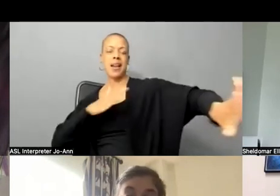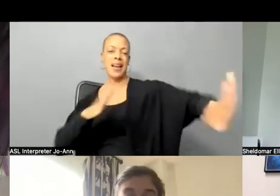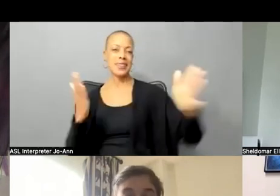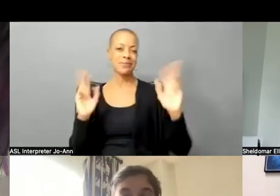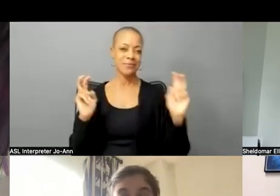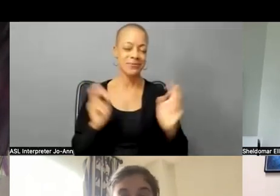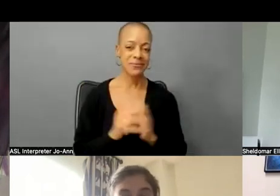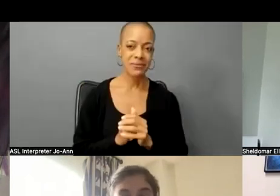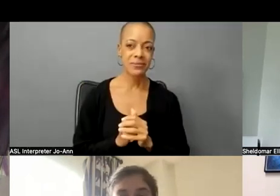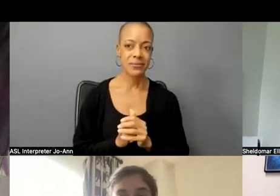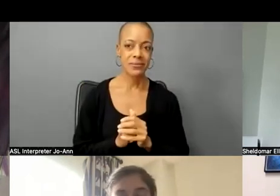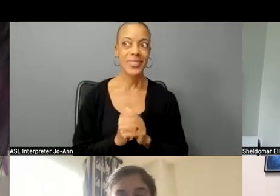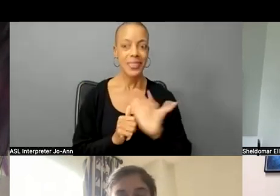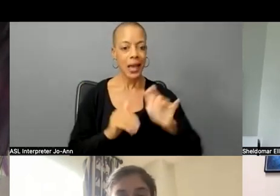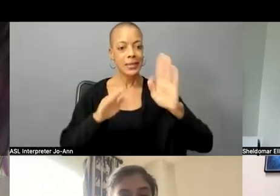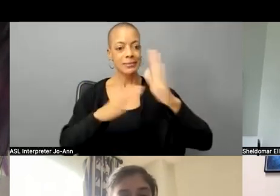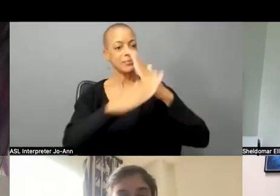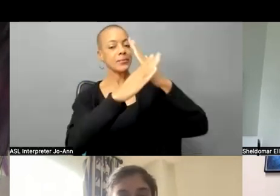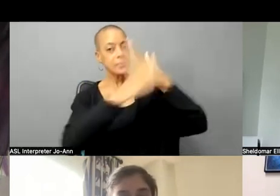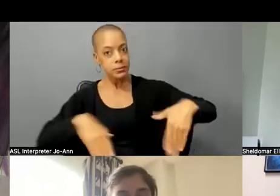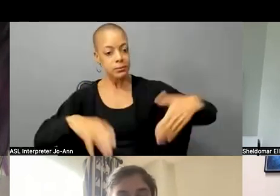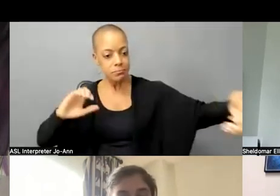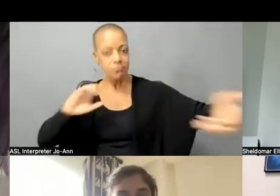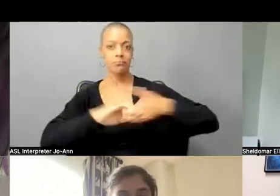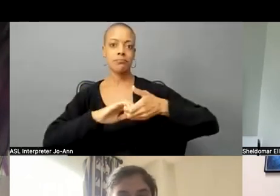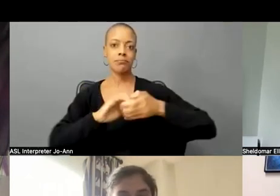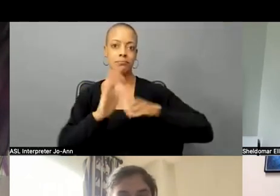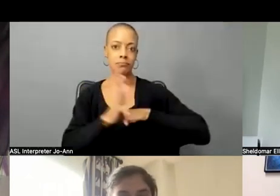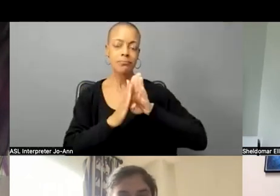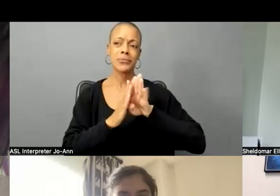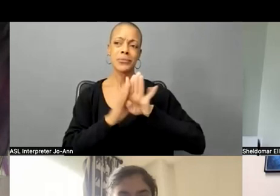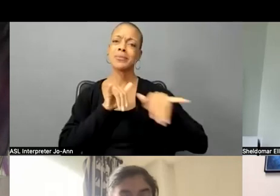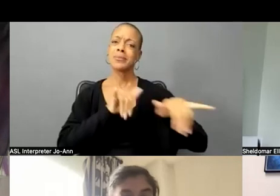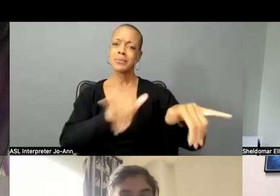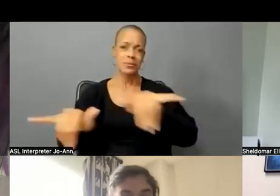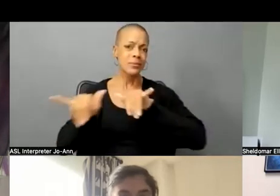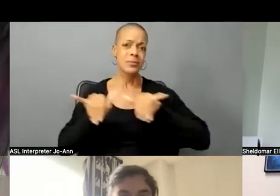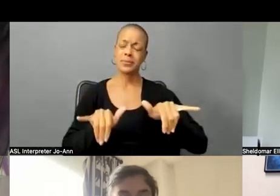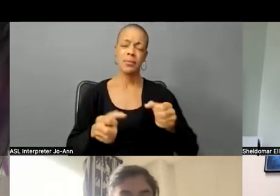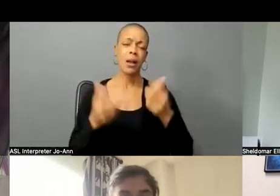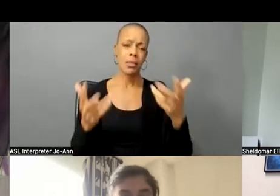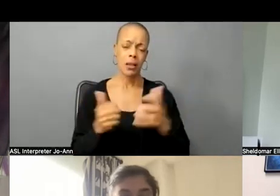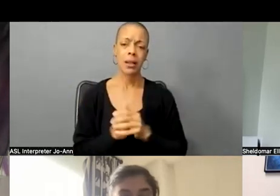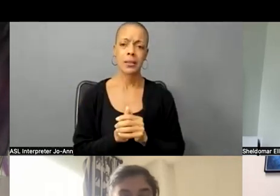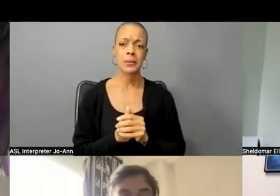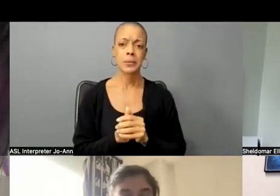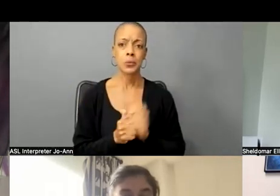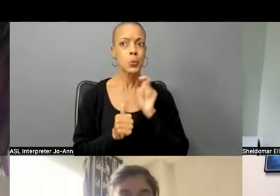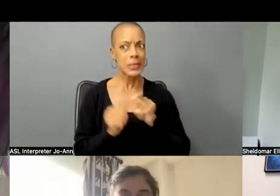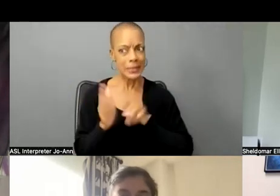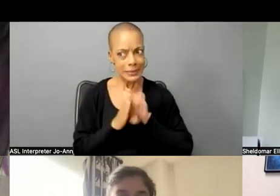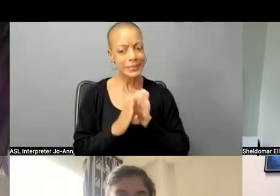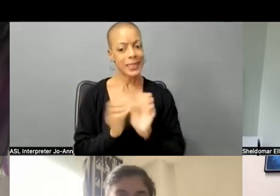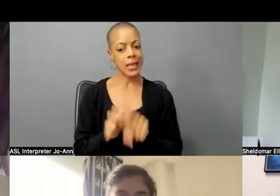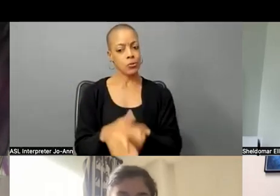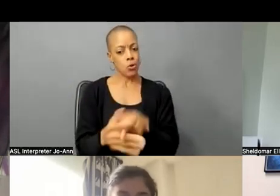to me, that's how we build, right? Like, we have so much in common. And that's, you know, we need to build from that.